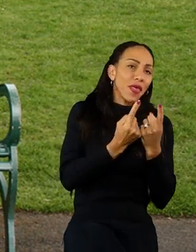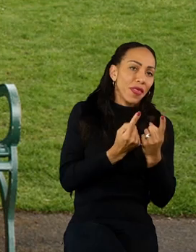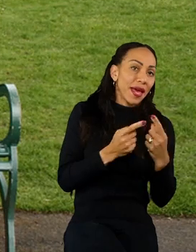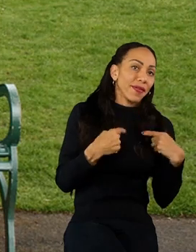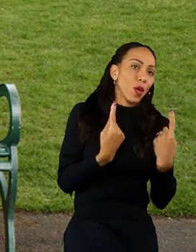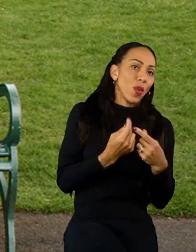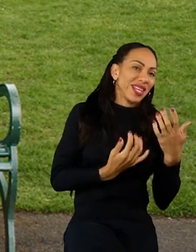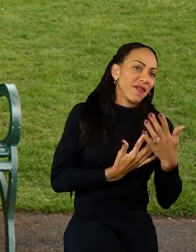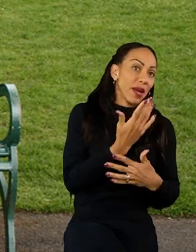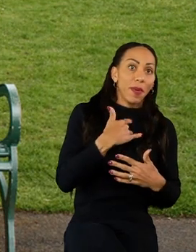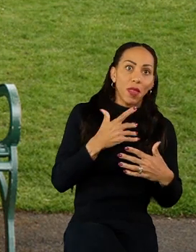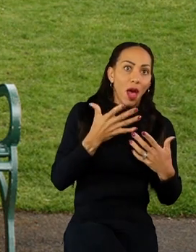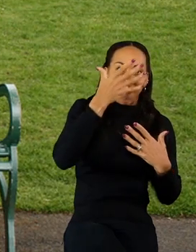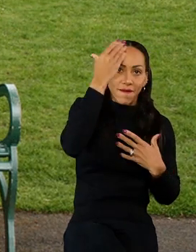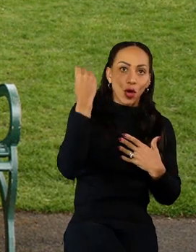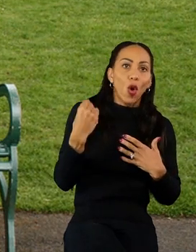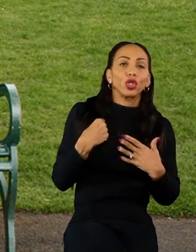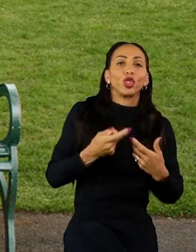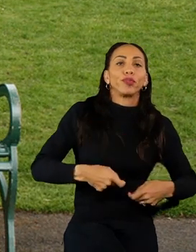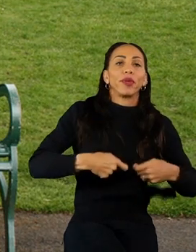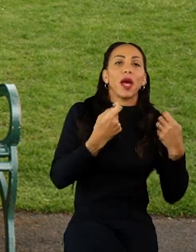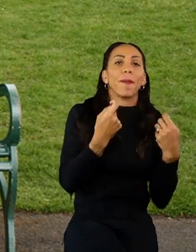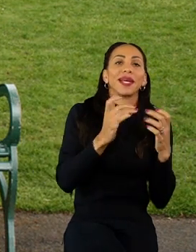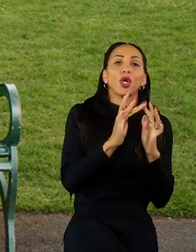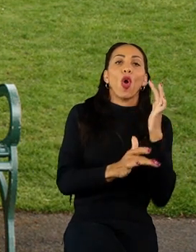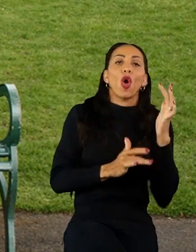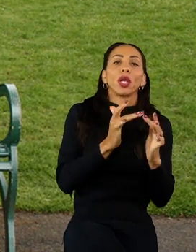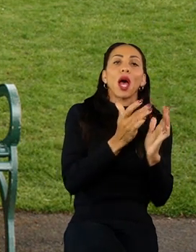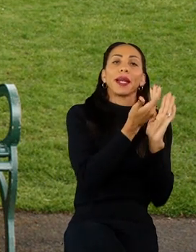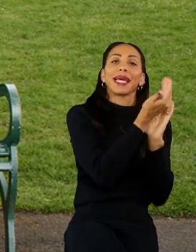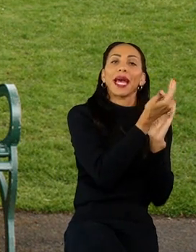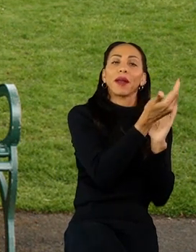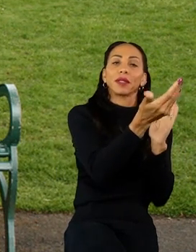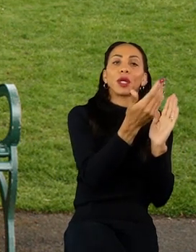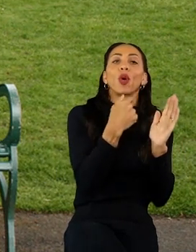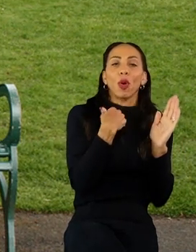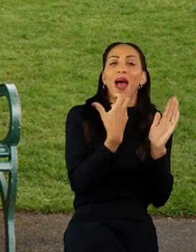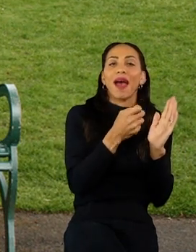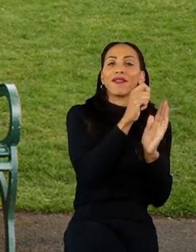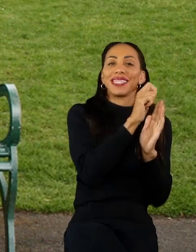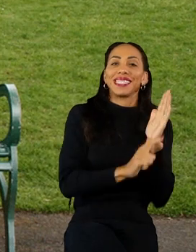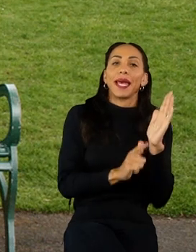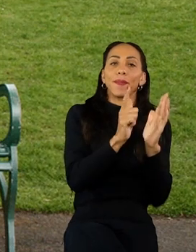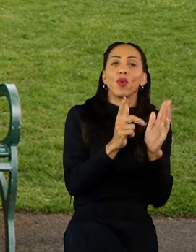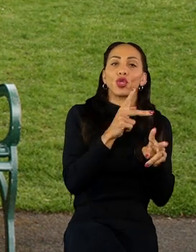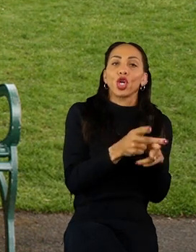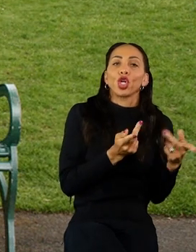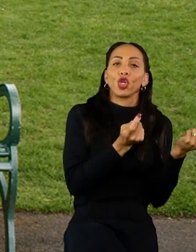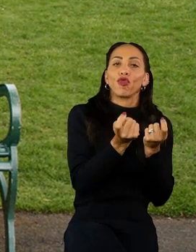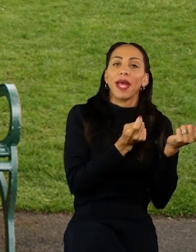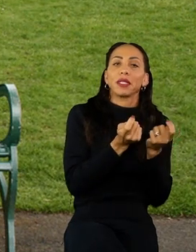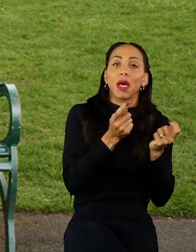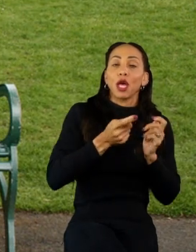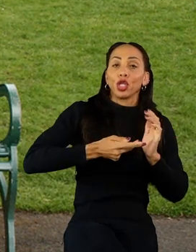next 6 months. Cool. The other thing that we're actually developing this year, which I didn't mention, is an online gallery as well, and